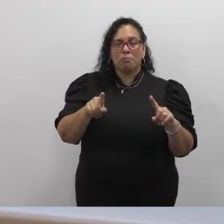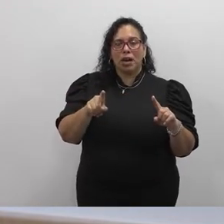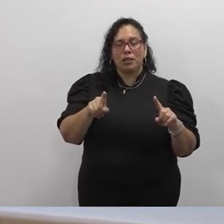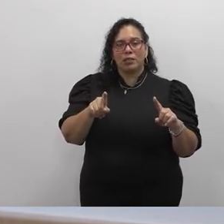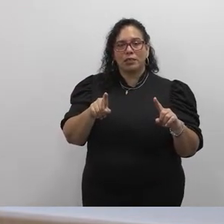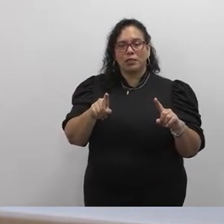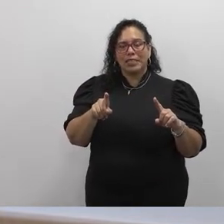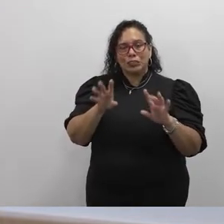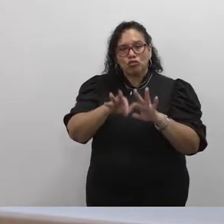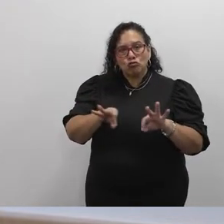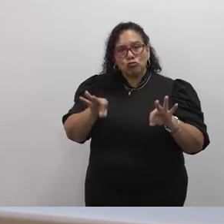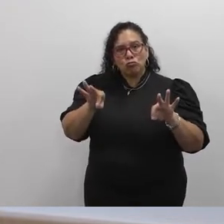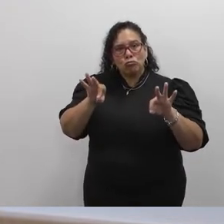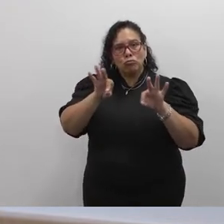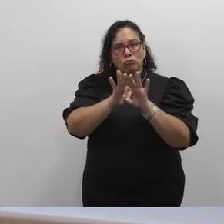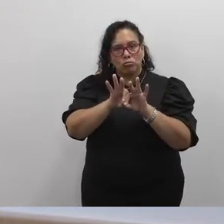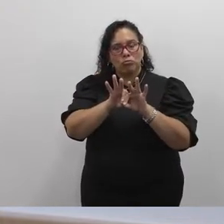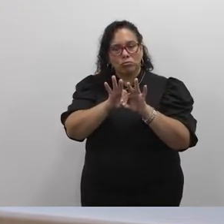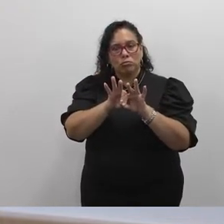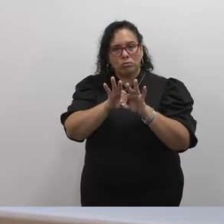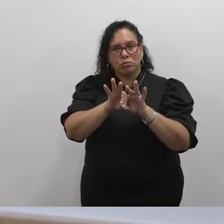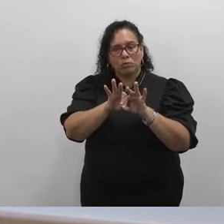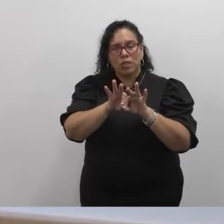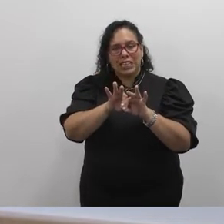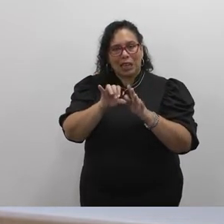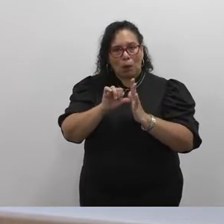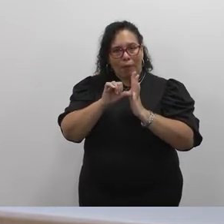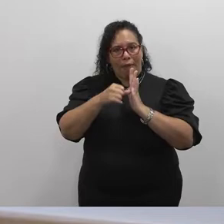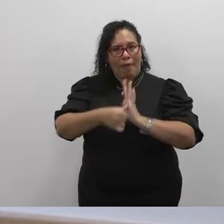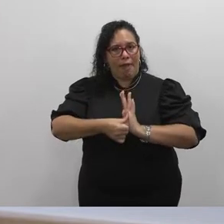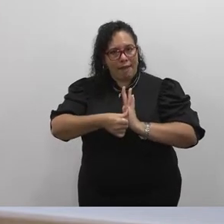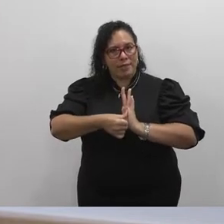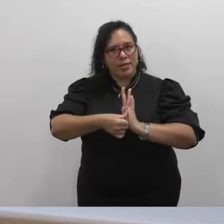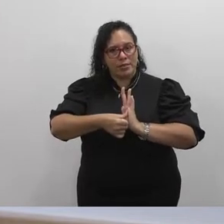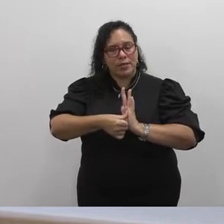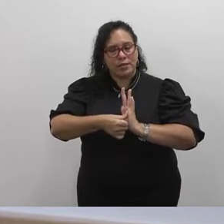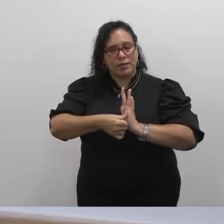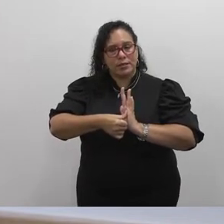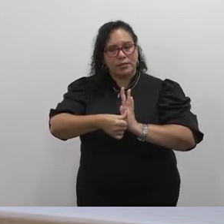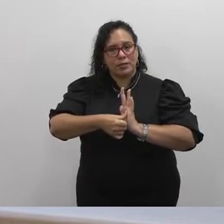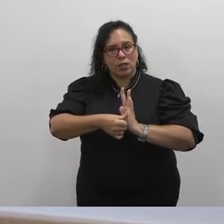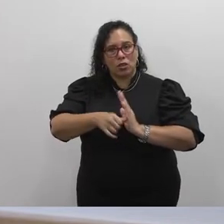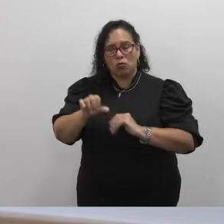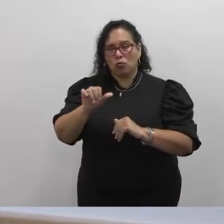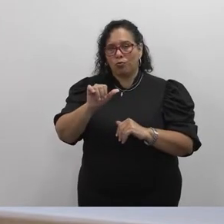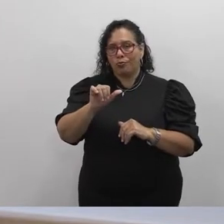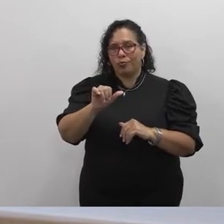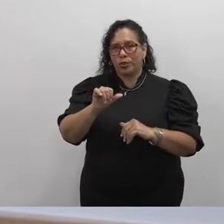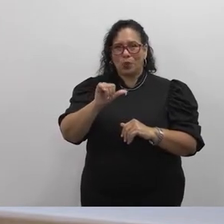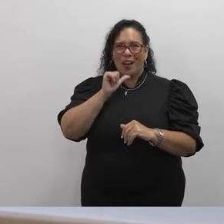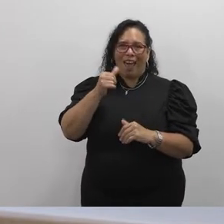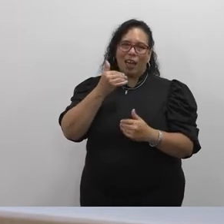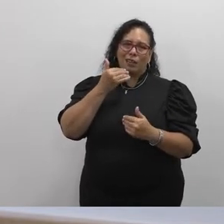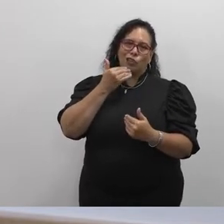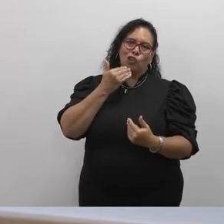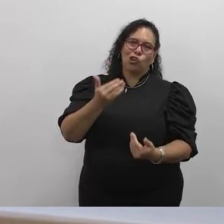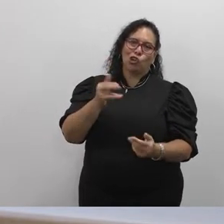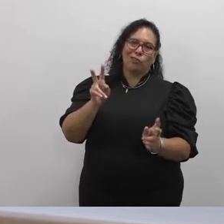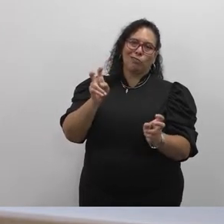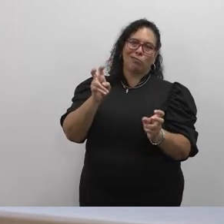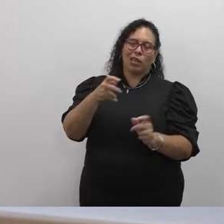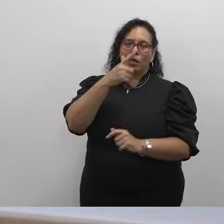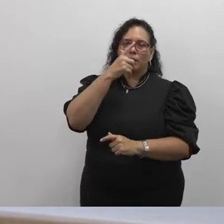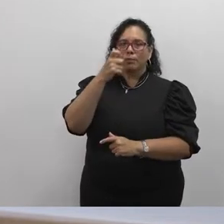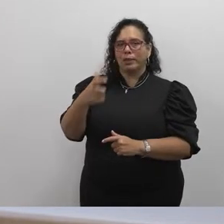it's just critically important that we emphasize that we're not good because we've got a bunch of sites that